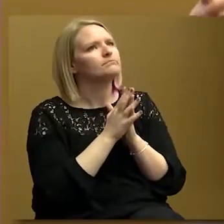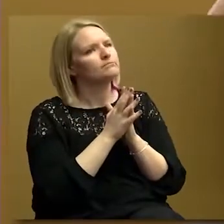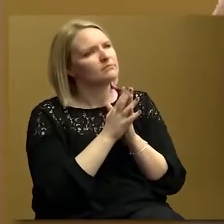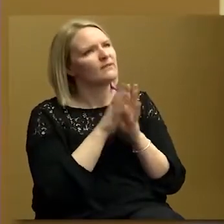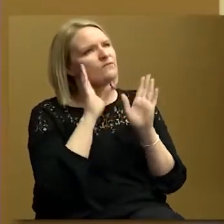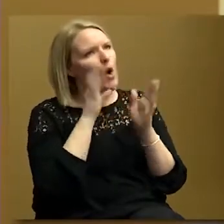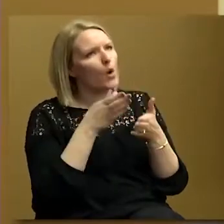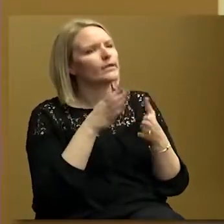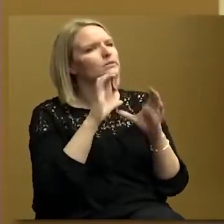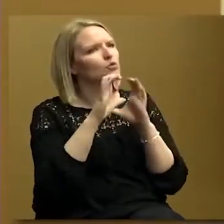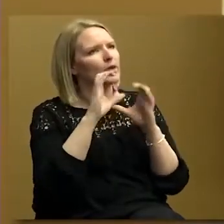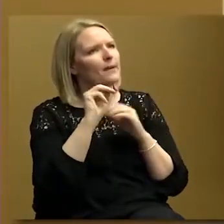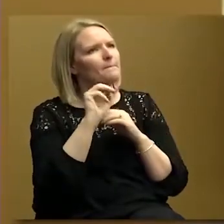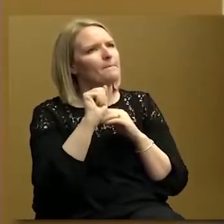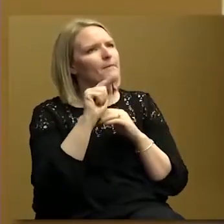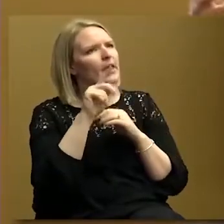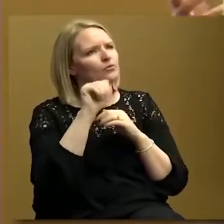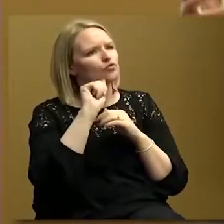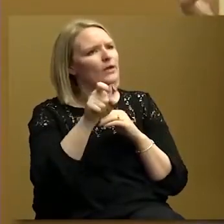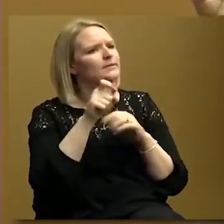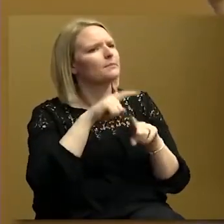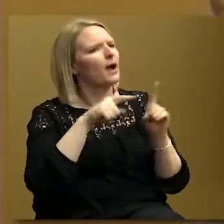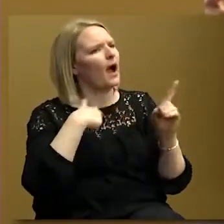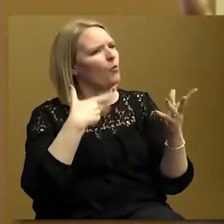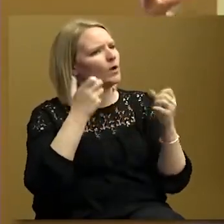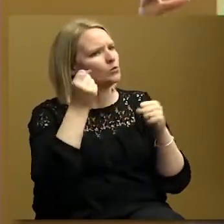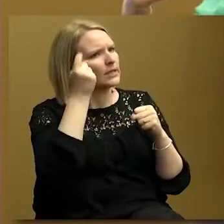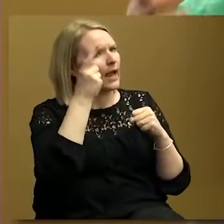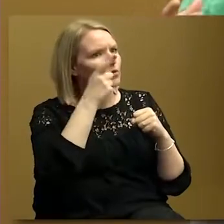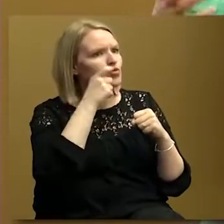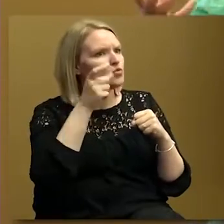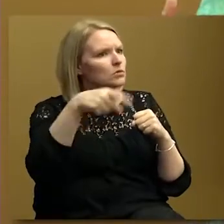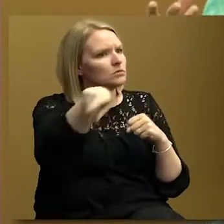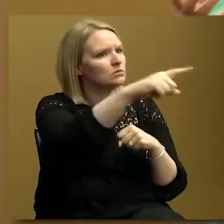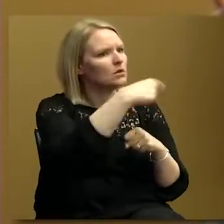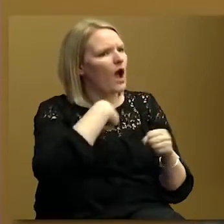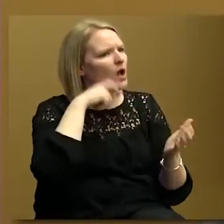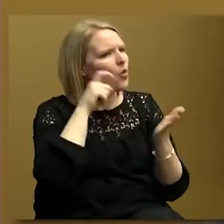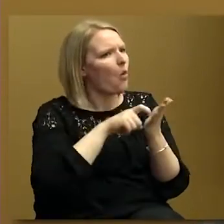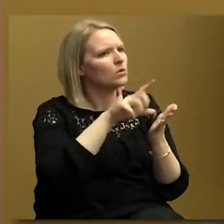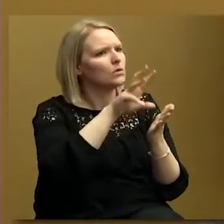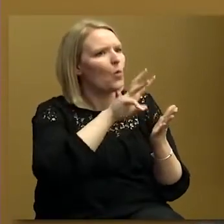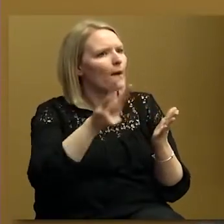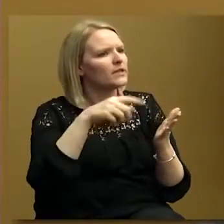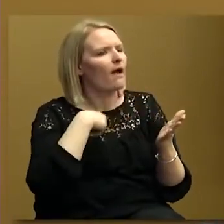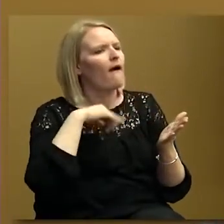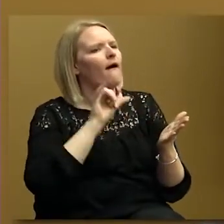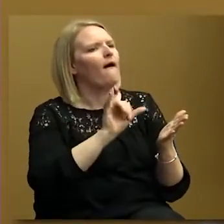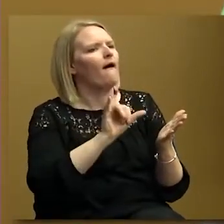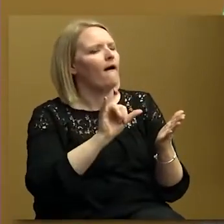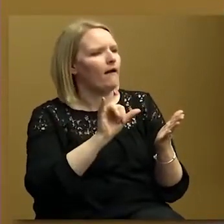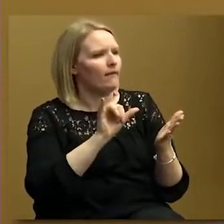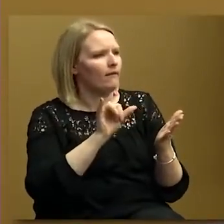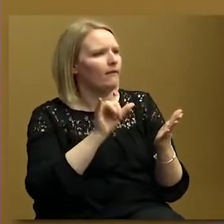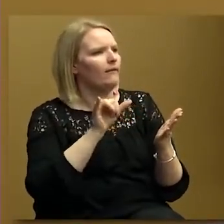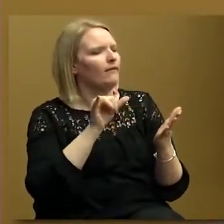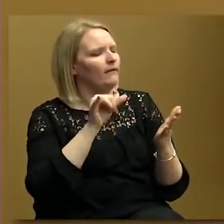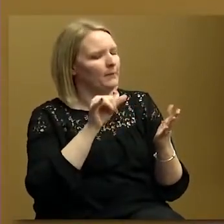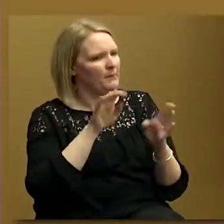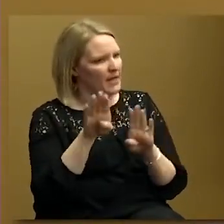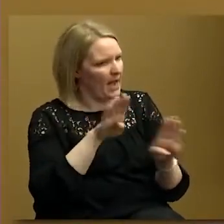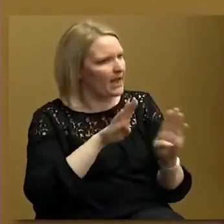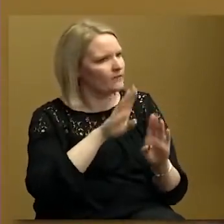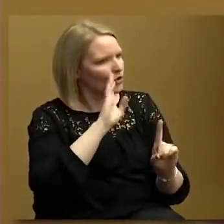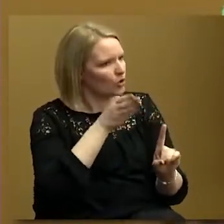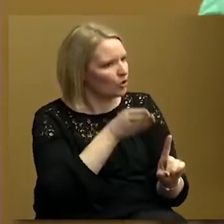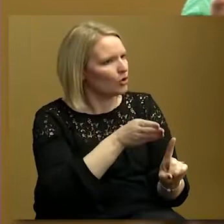communication matrix, but I need to know about my audience. And then that's when I saw your website and talked the behavior thing, and it was like, oh,